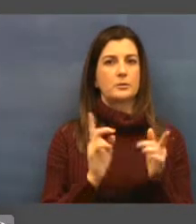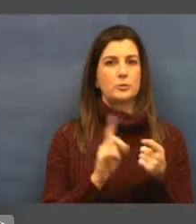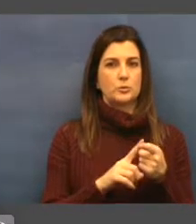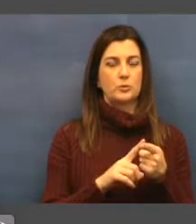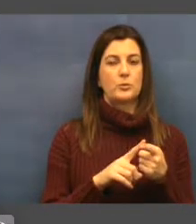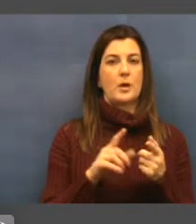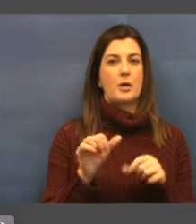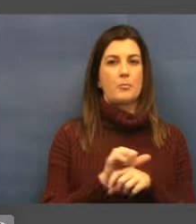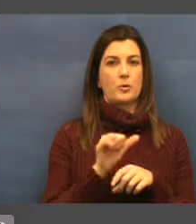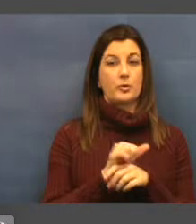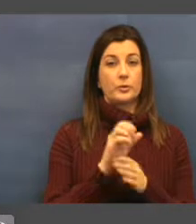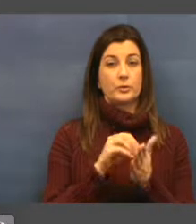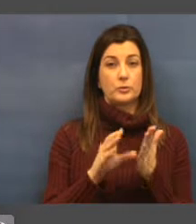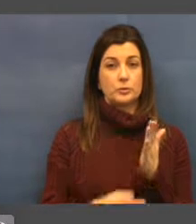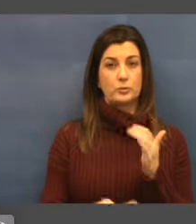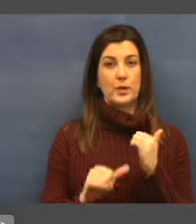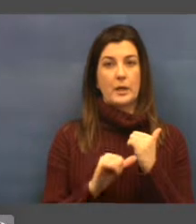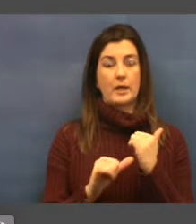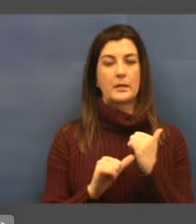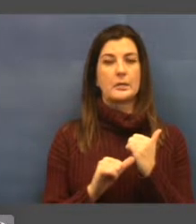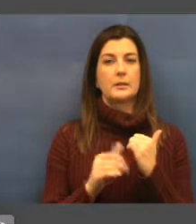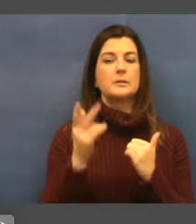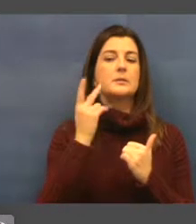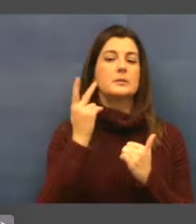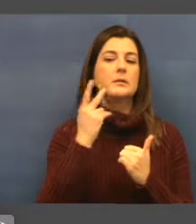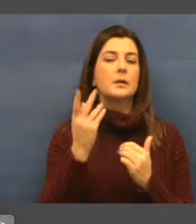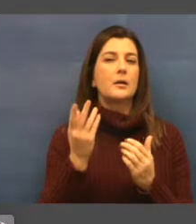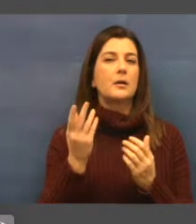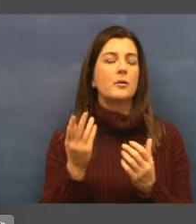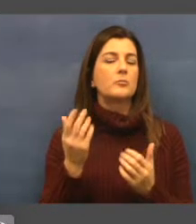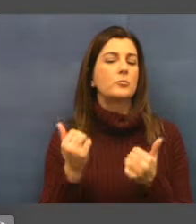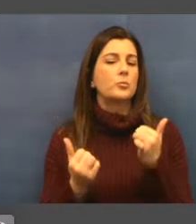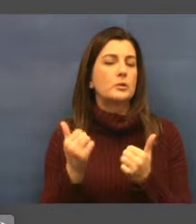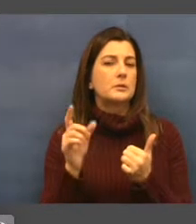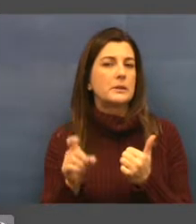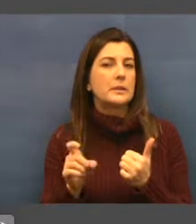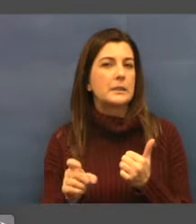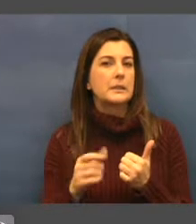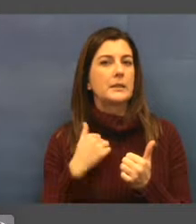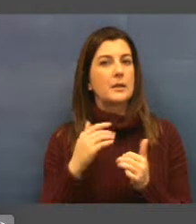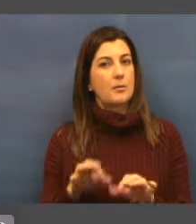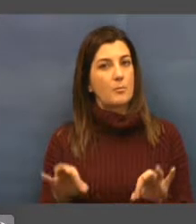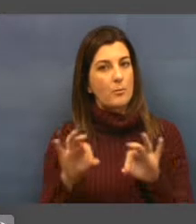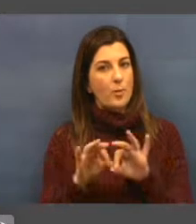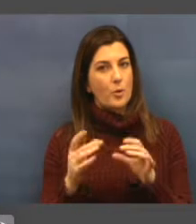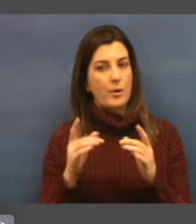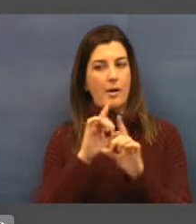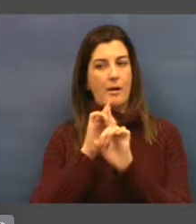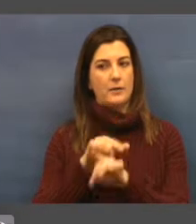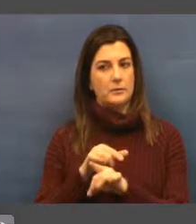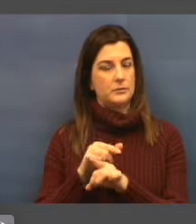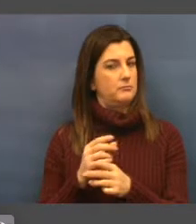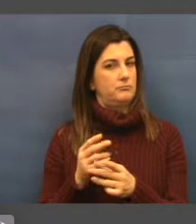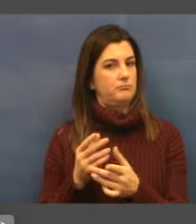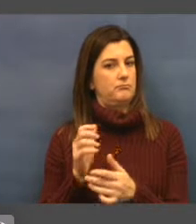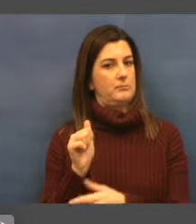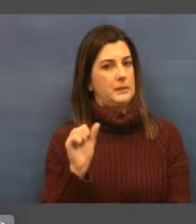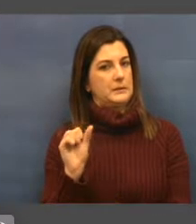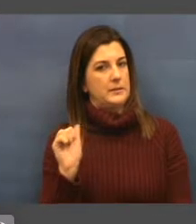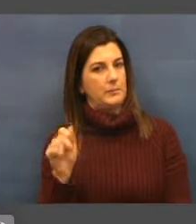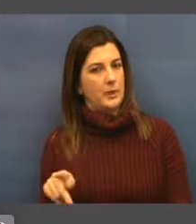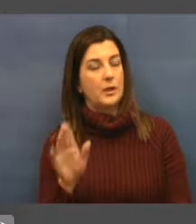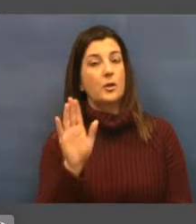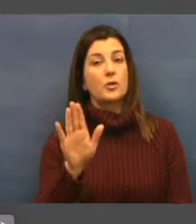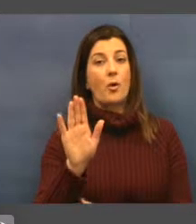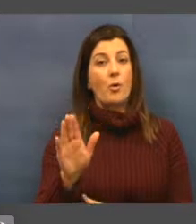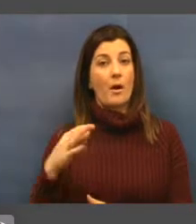Aid to find out what information they need. And it's important that you do that in a timely manner because your application will not